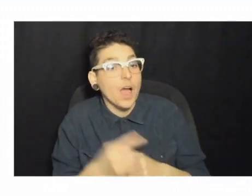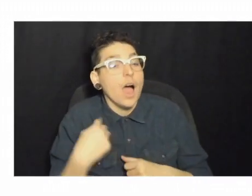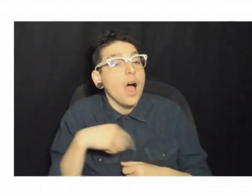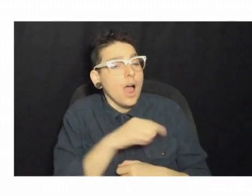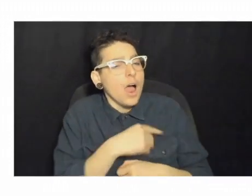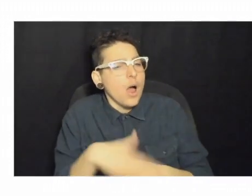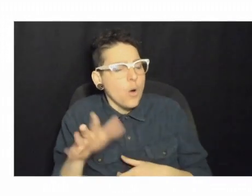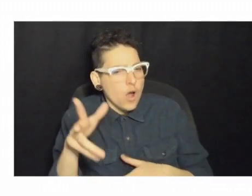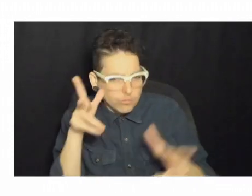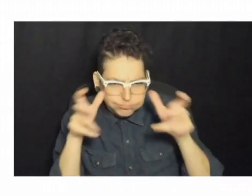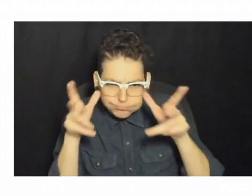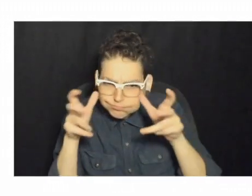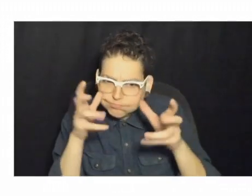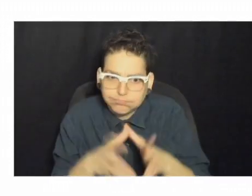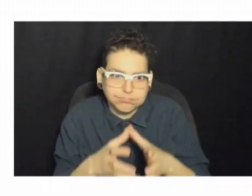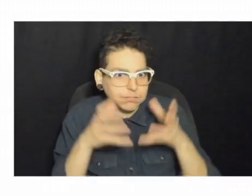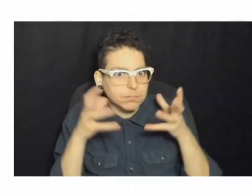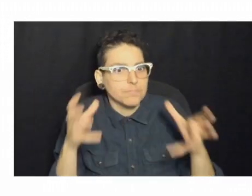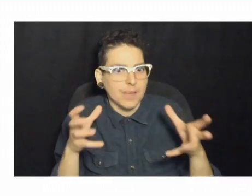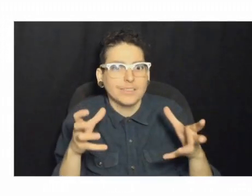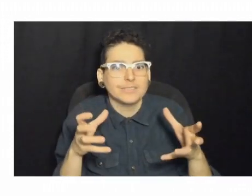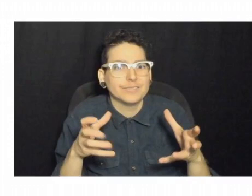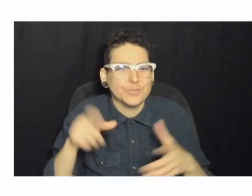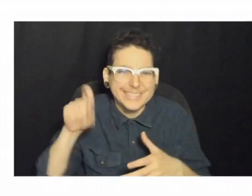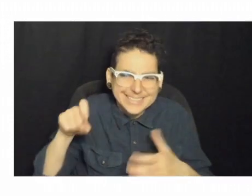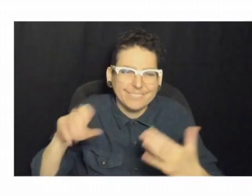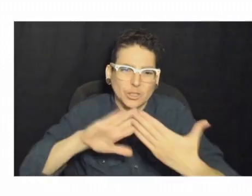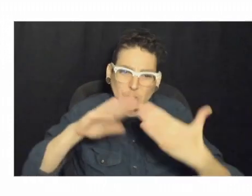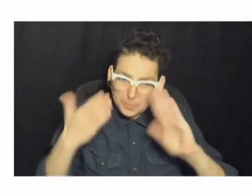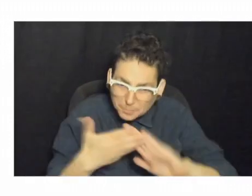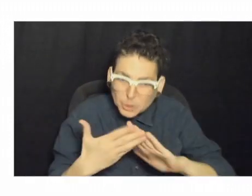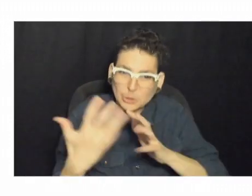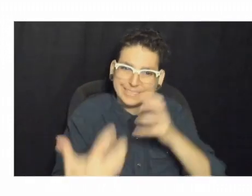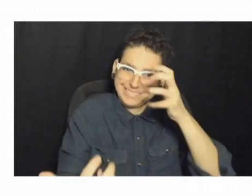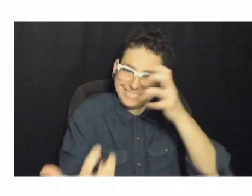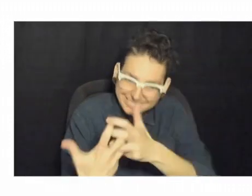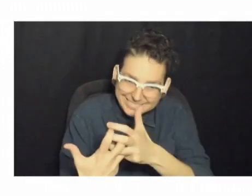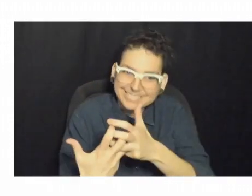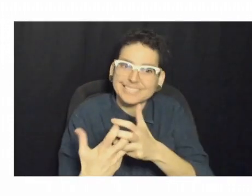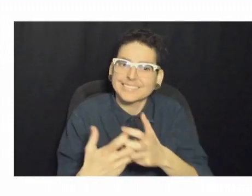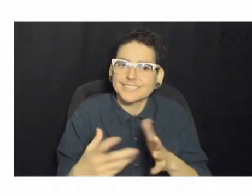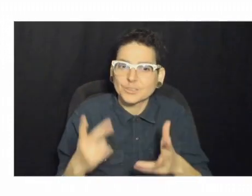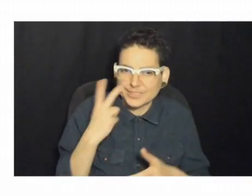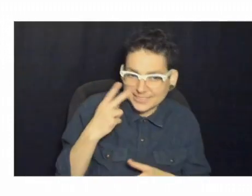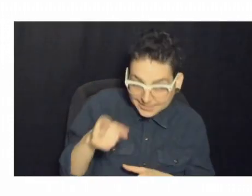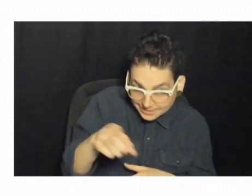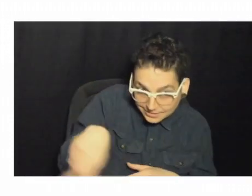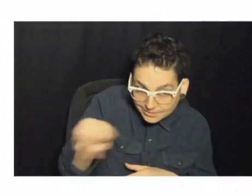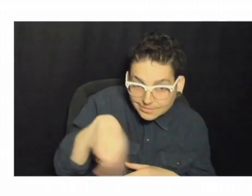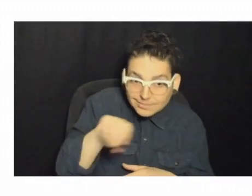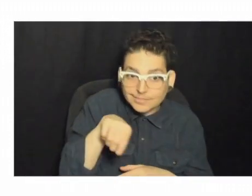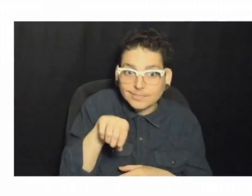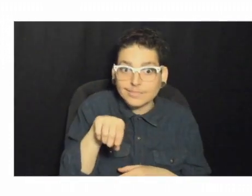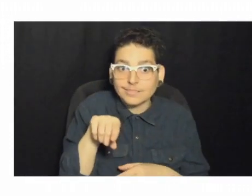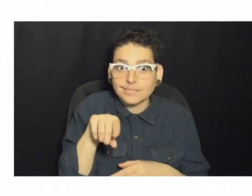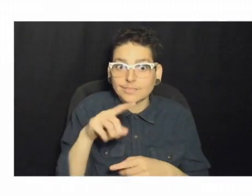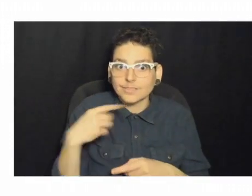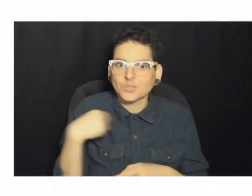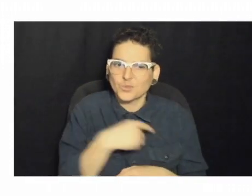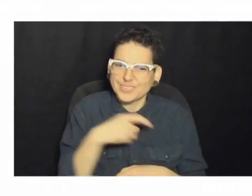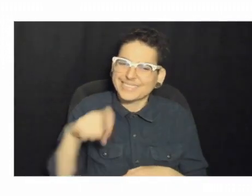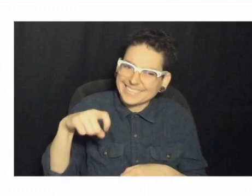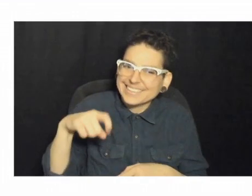said. And what I'm seeing on the Miro is, we need to thinking about ways to break down the walls of the health department. I